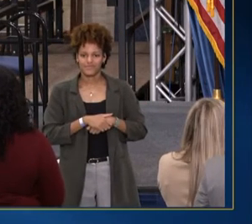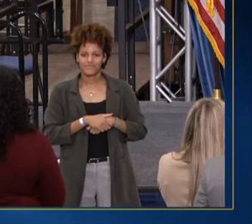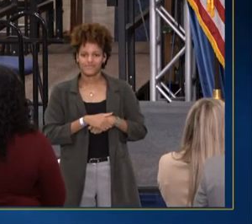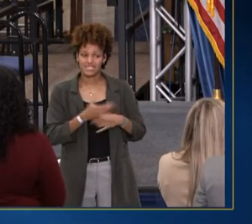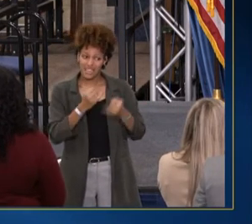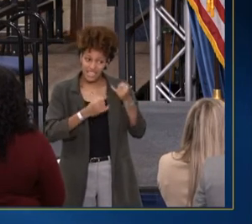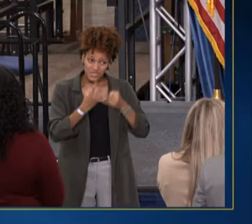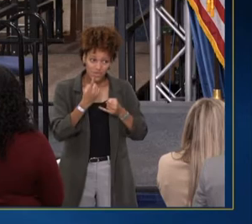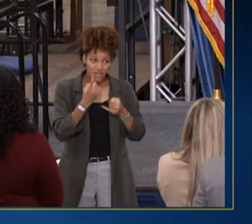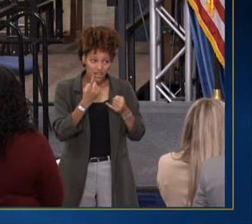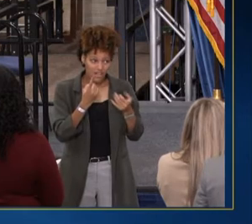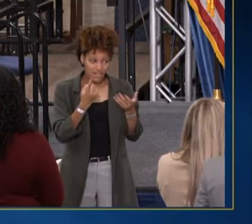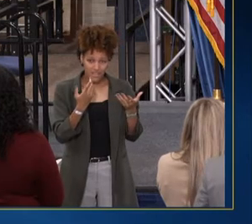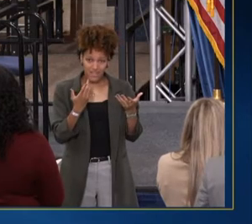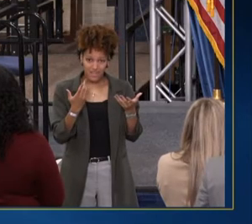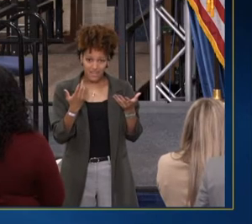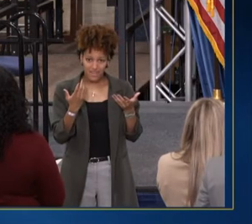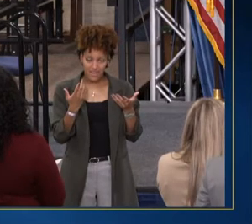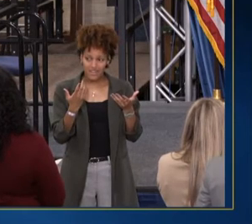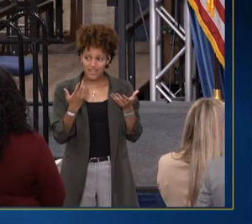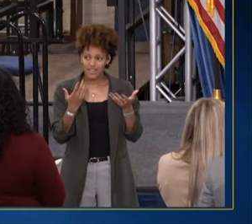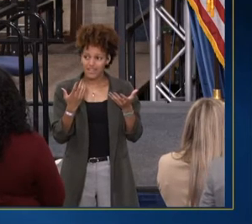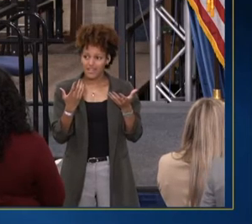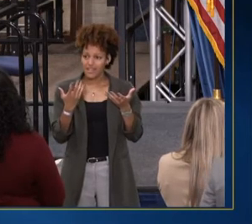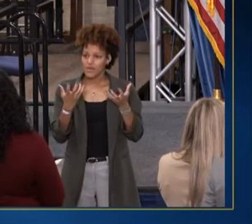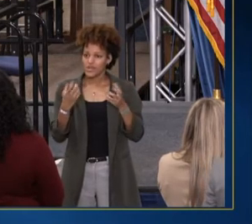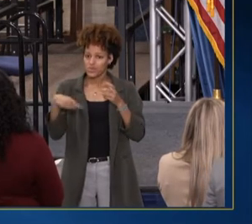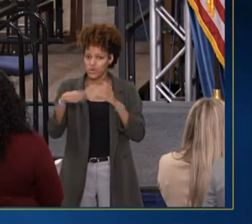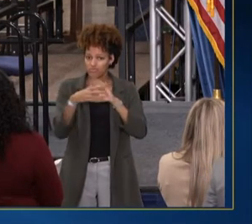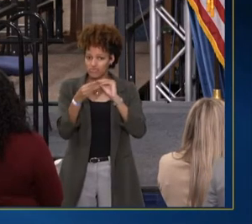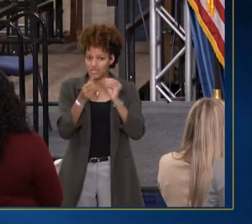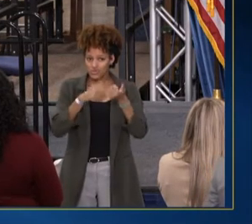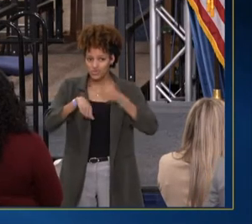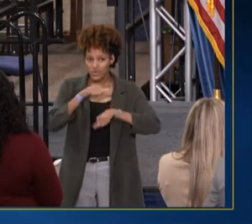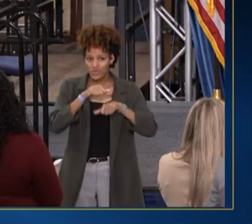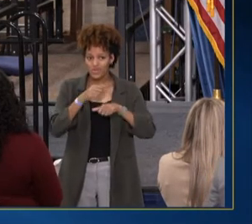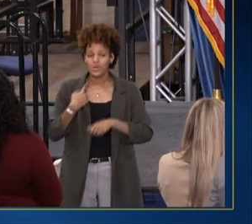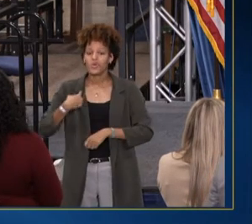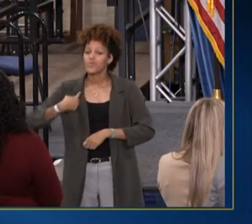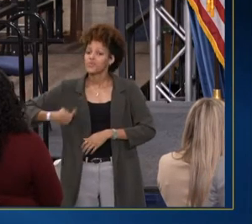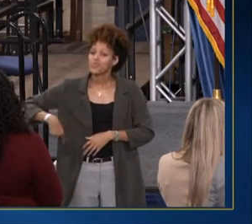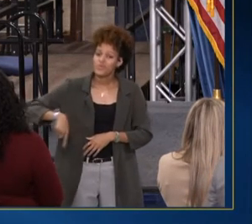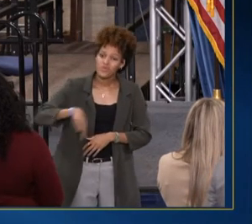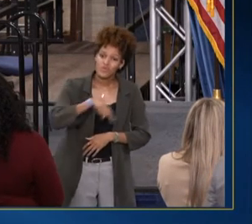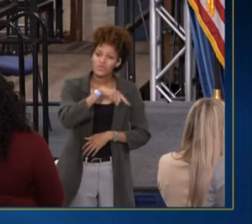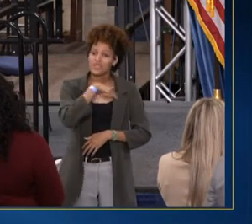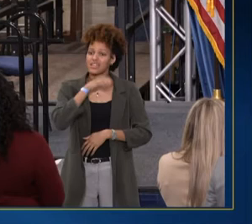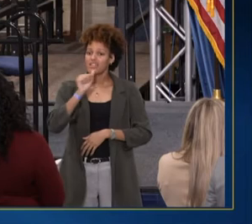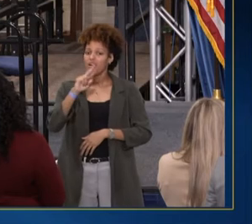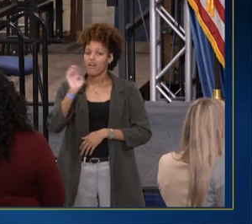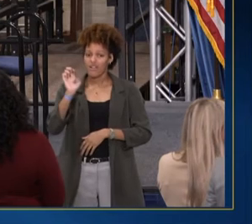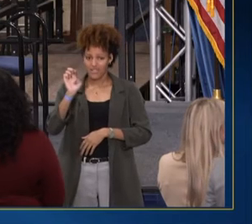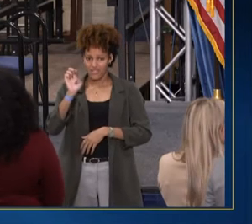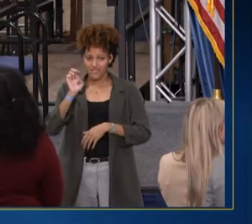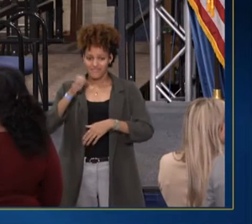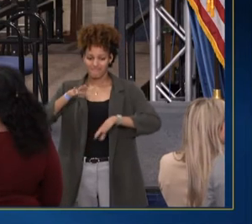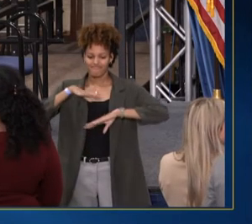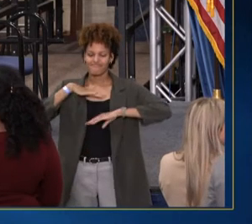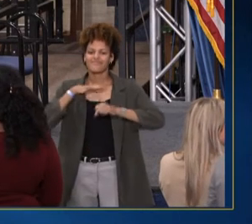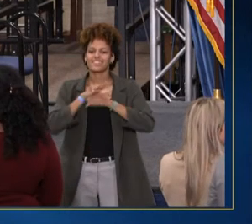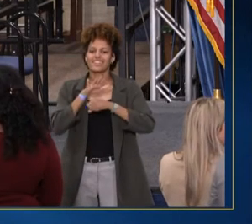The last thing I would love for you all to say to each other. We are enough. We